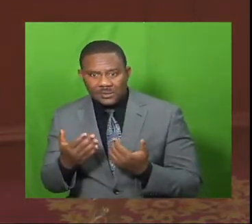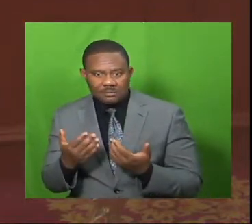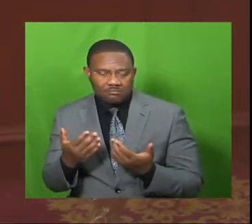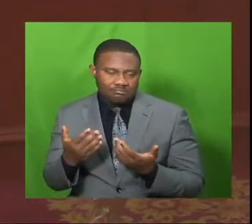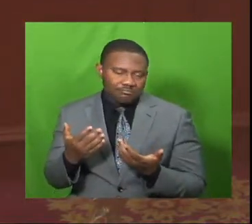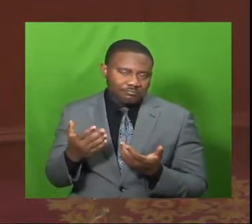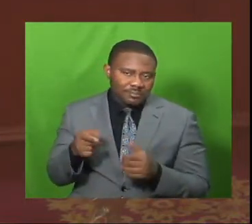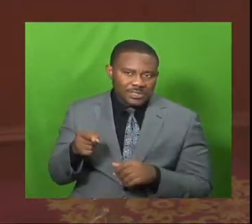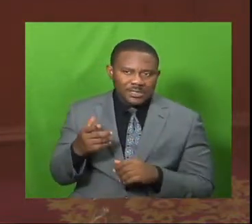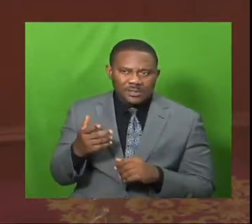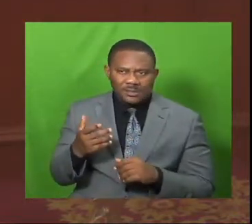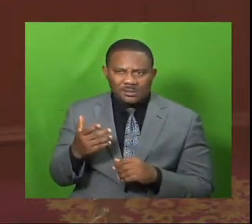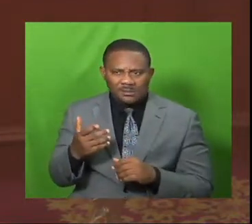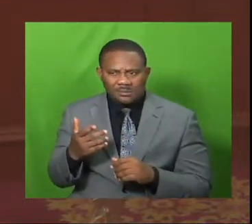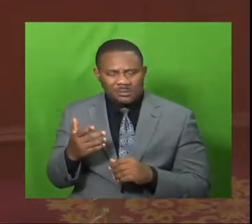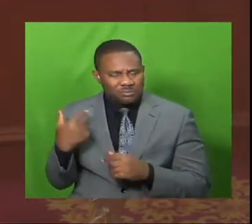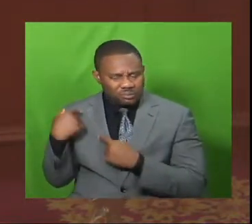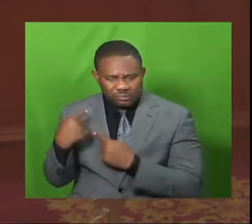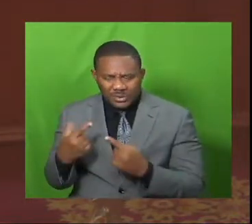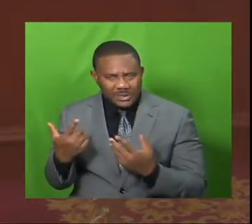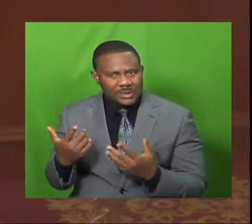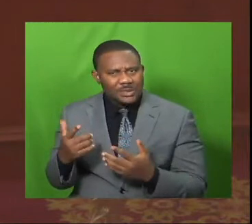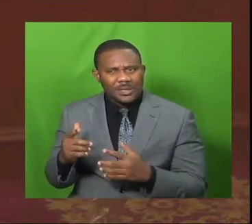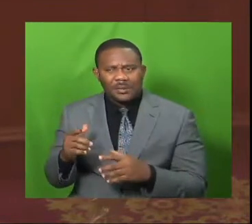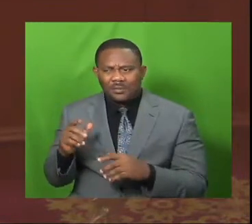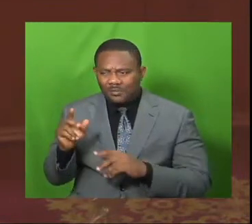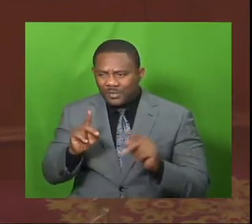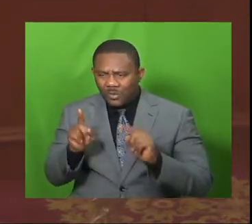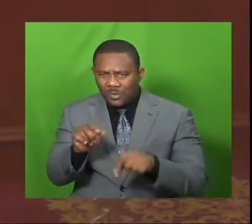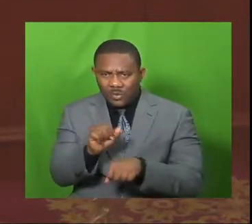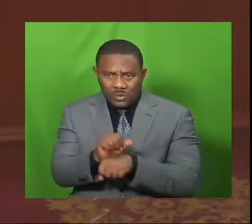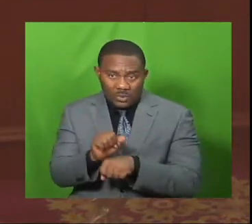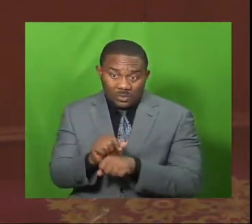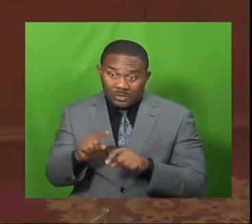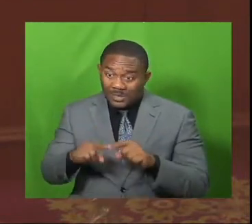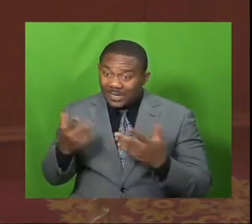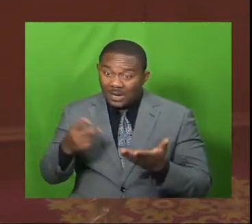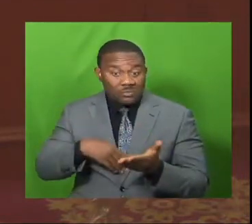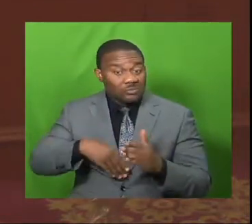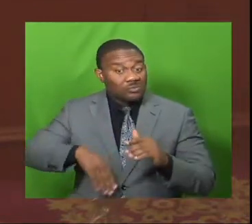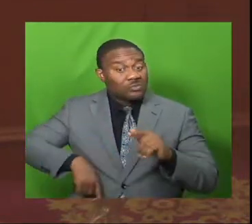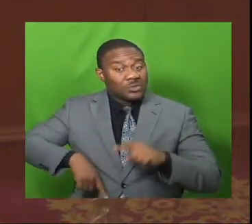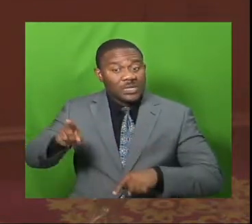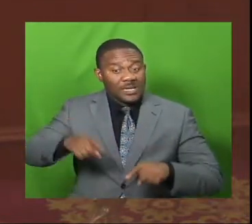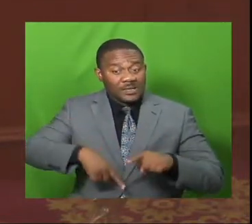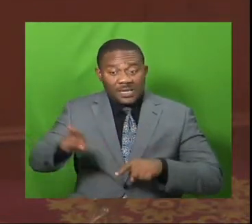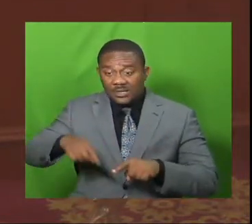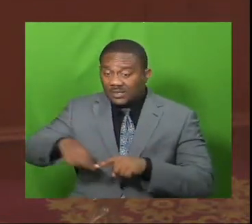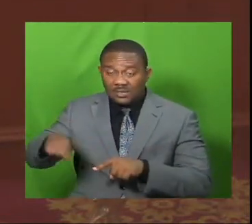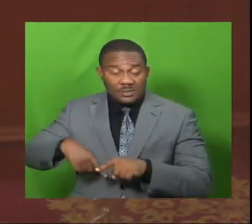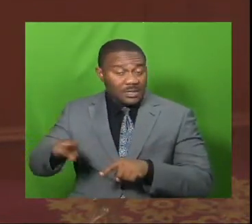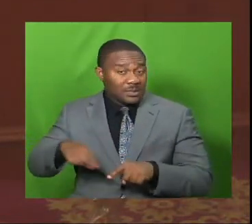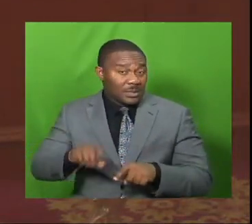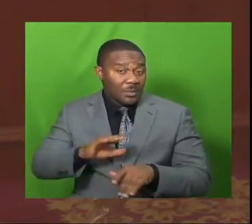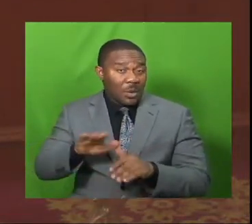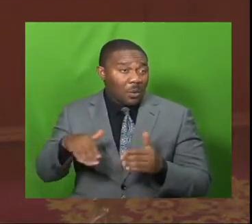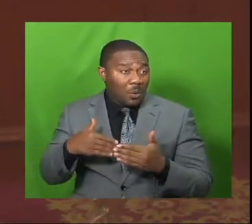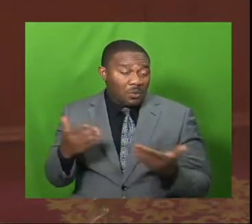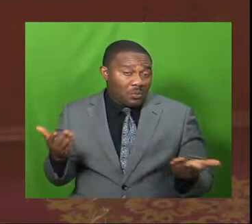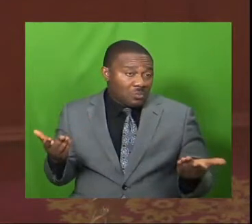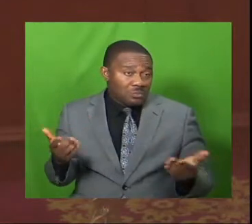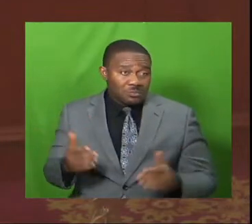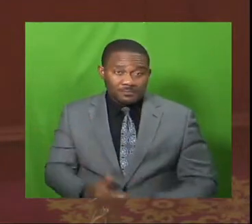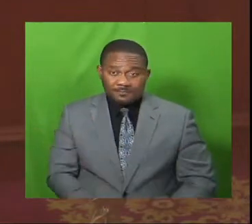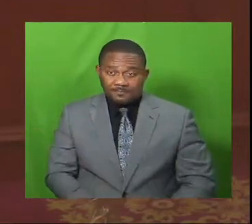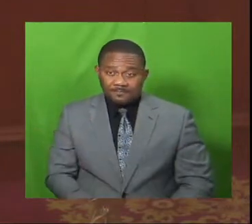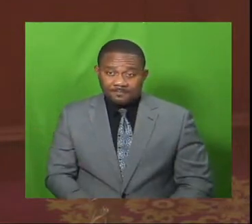market, and we spent several years to put people to work. Today, they are home, and we are struggling to get them jobs again. Mr. Speaker, it